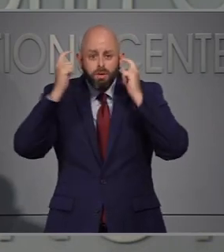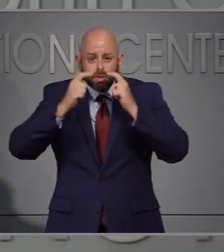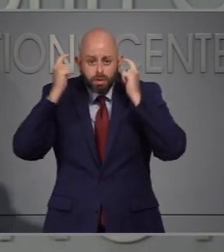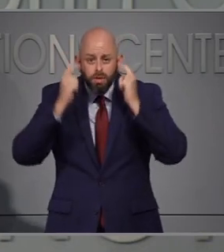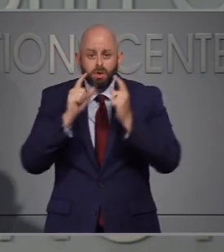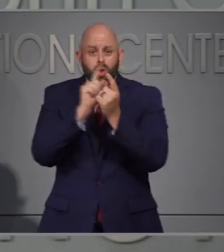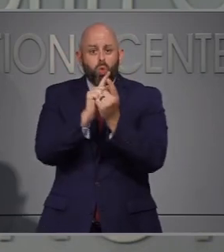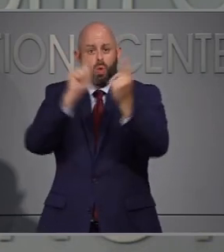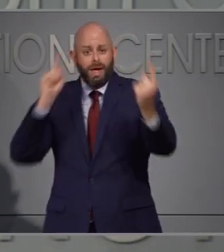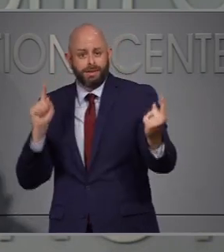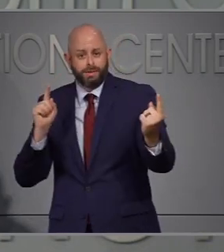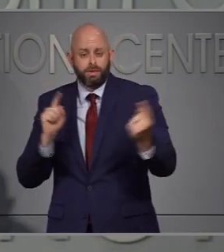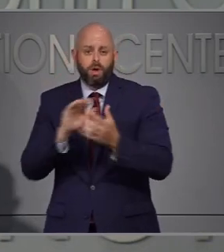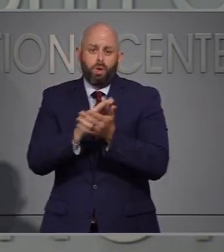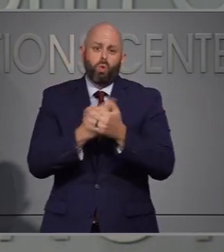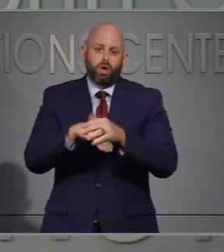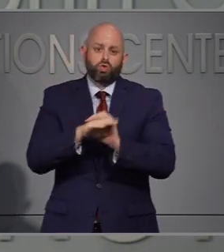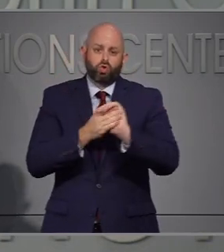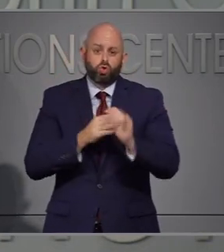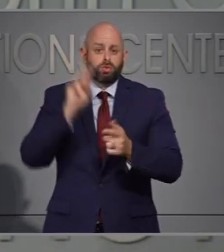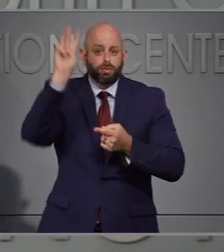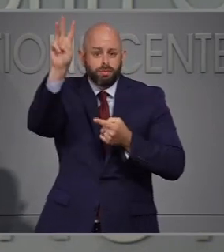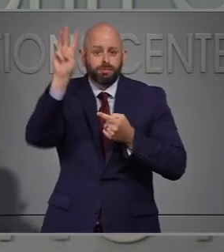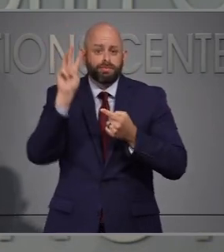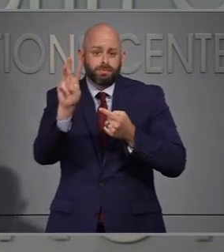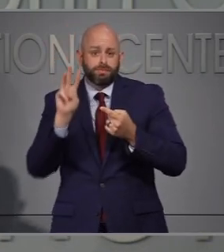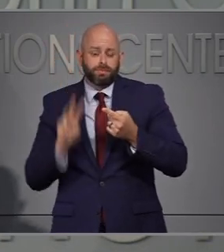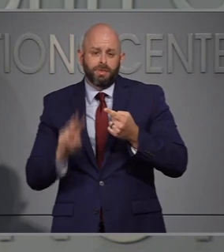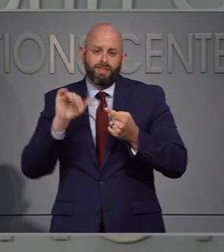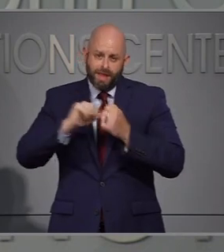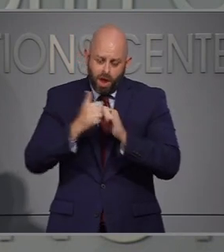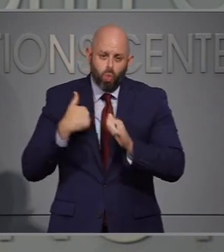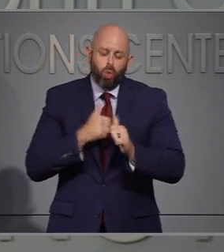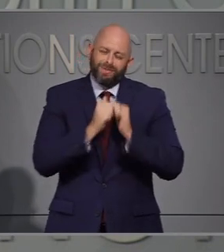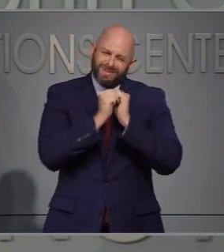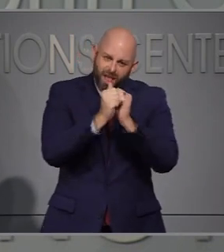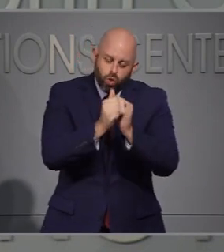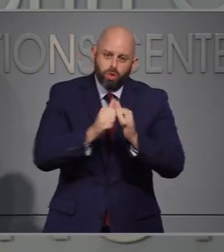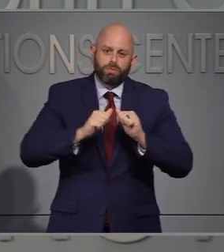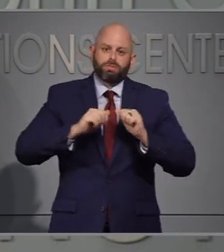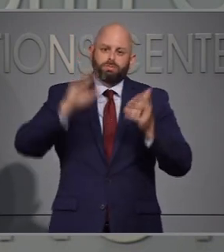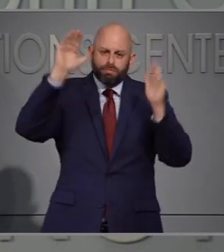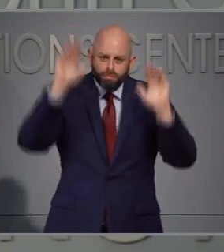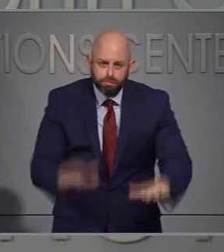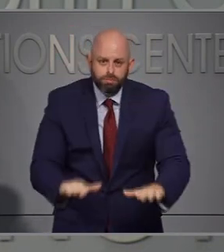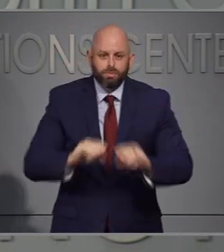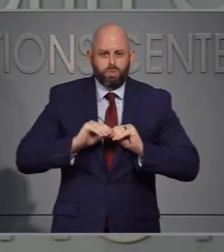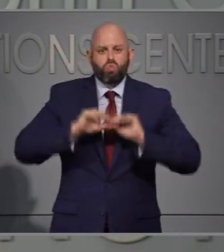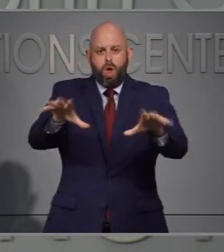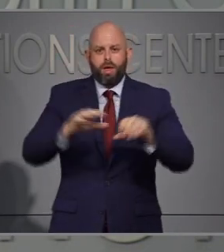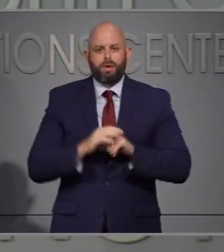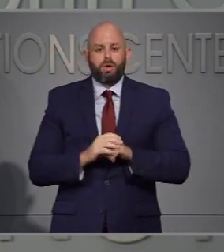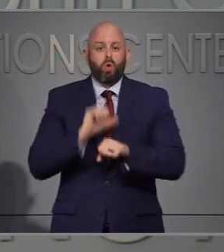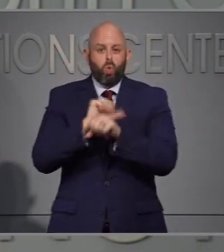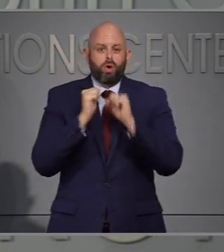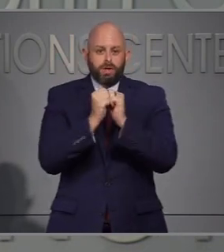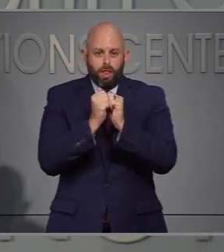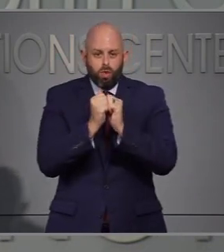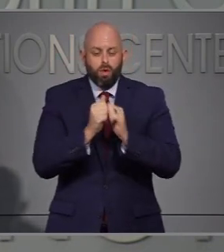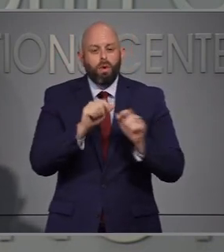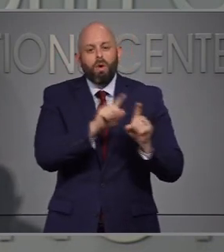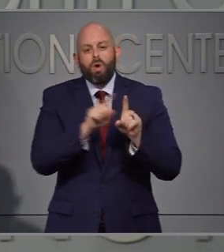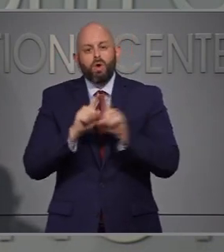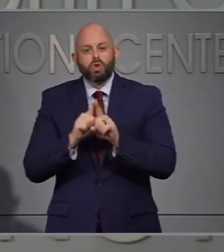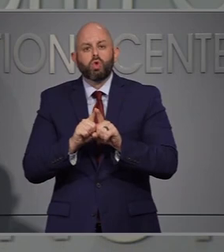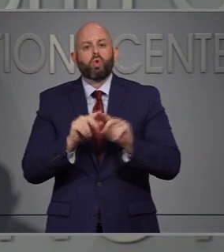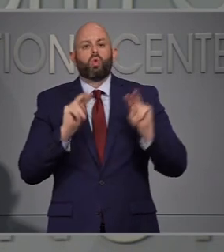wash. This is how we will slow the spread of the virus, working collectively together. As always, don't forget to